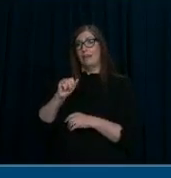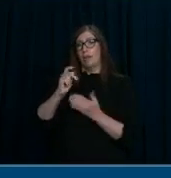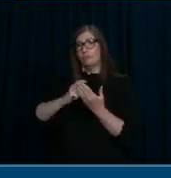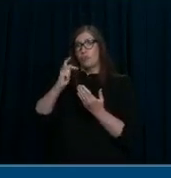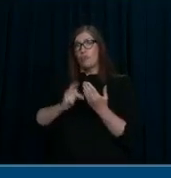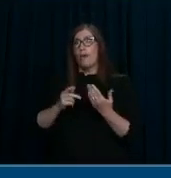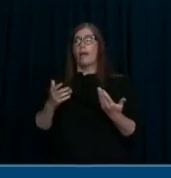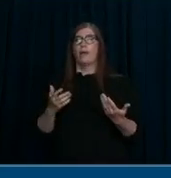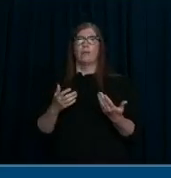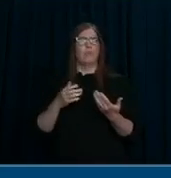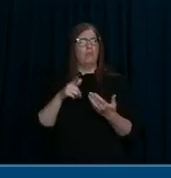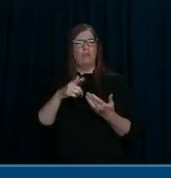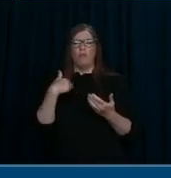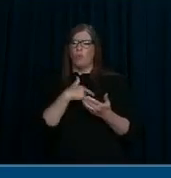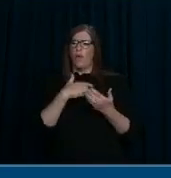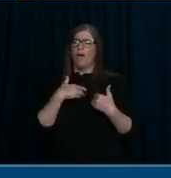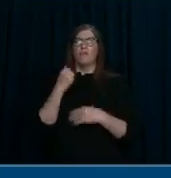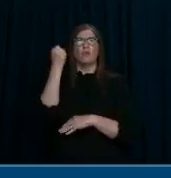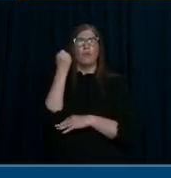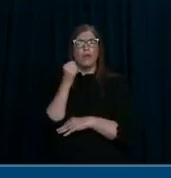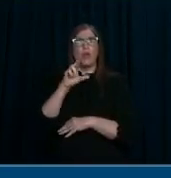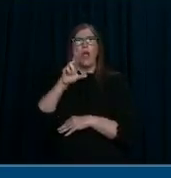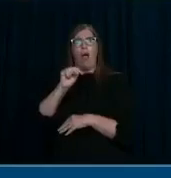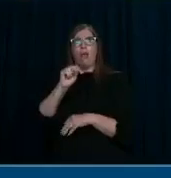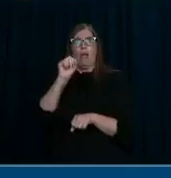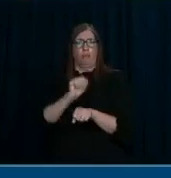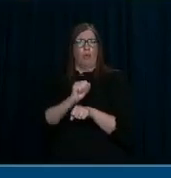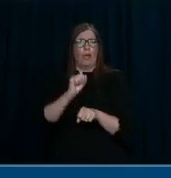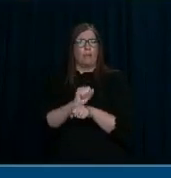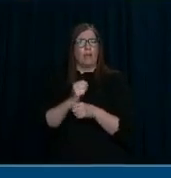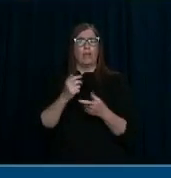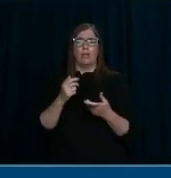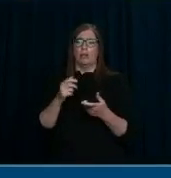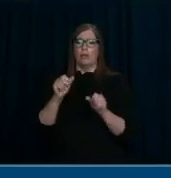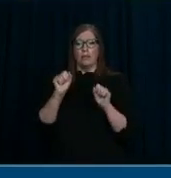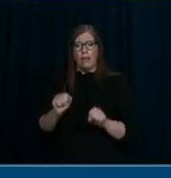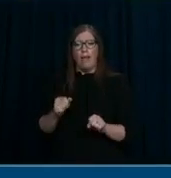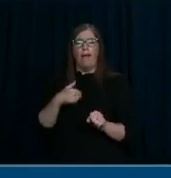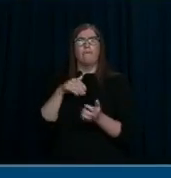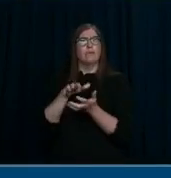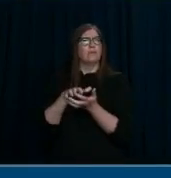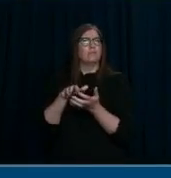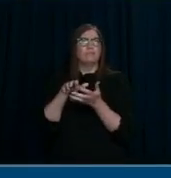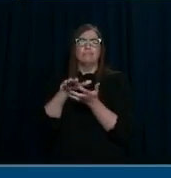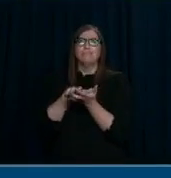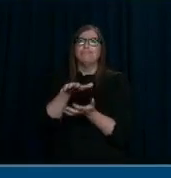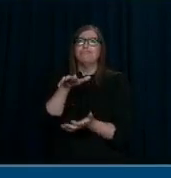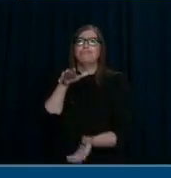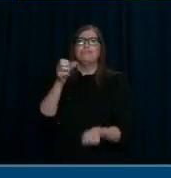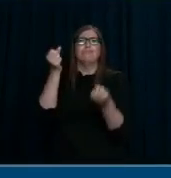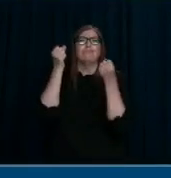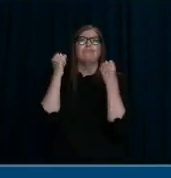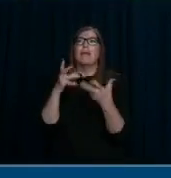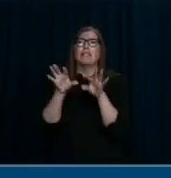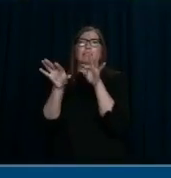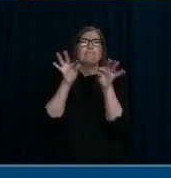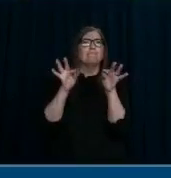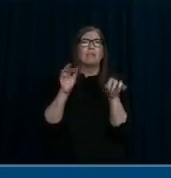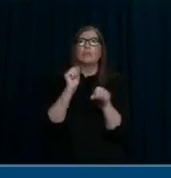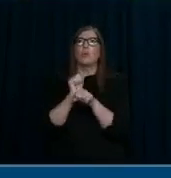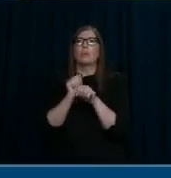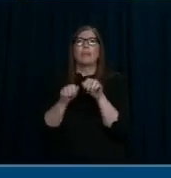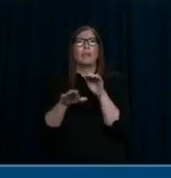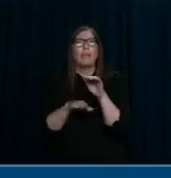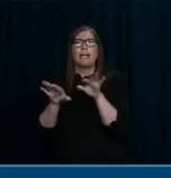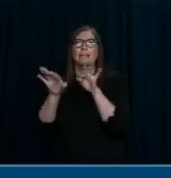continue. We have record unemployment so that we can have a rich employment base to draw from. Look, I'm a first-generation